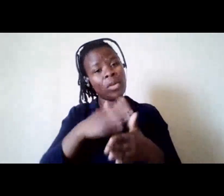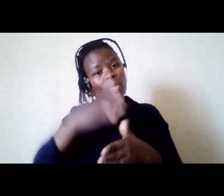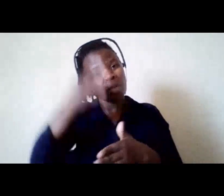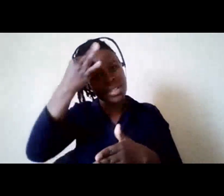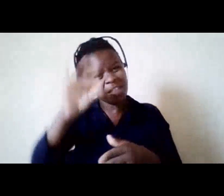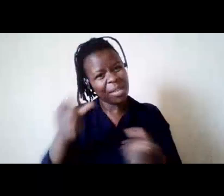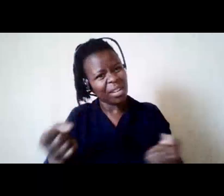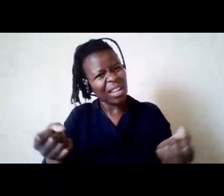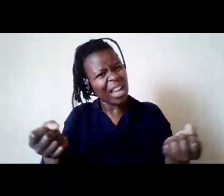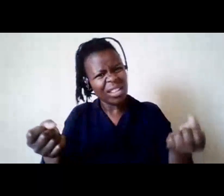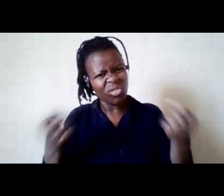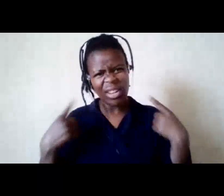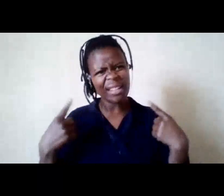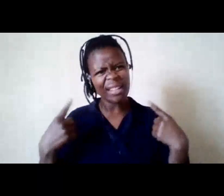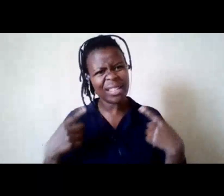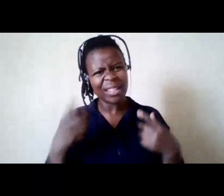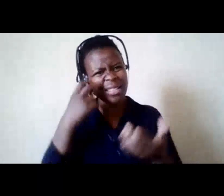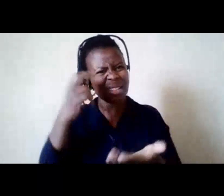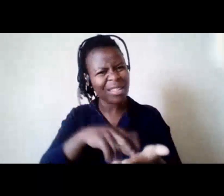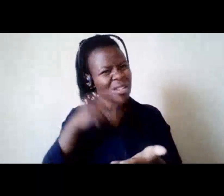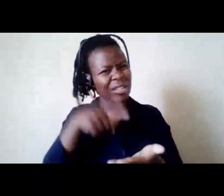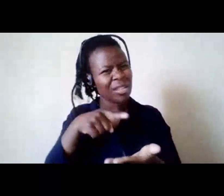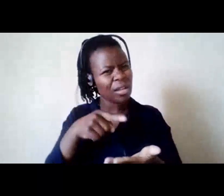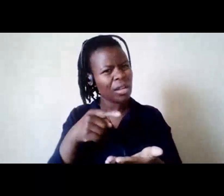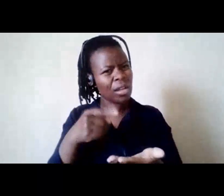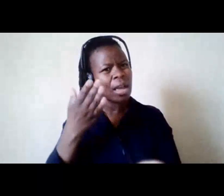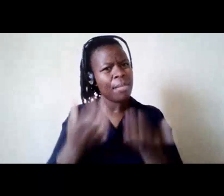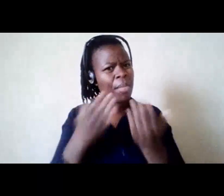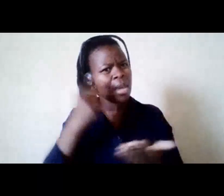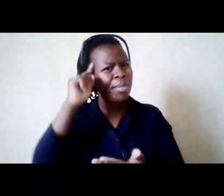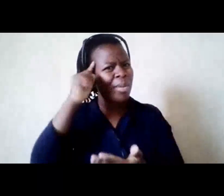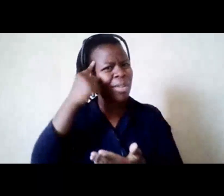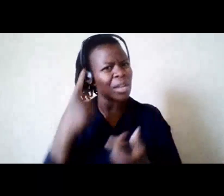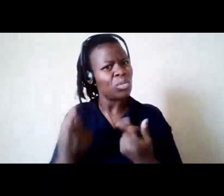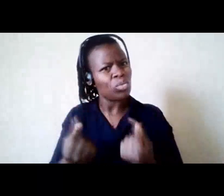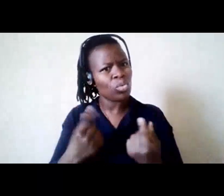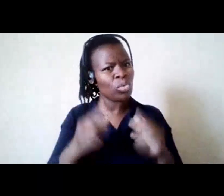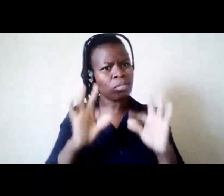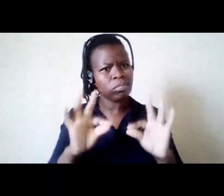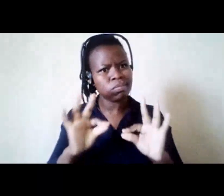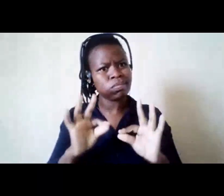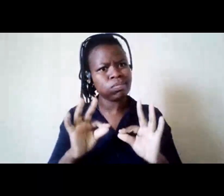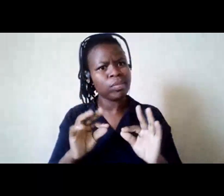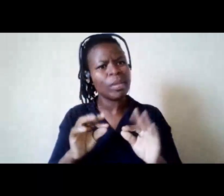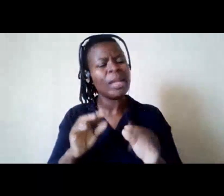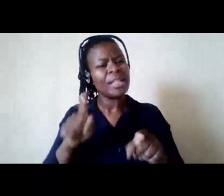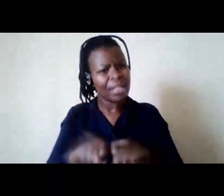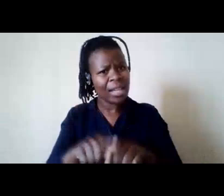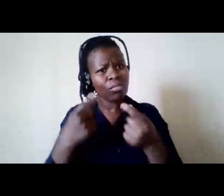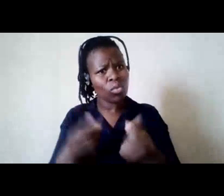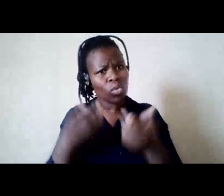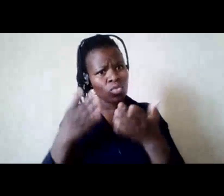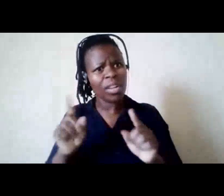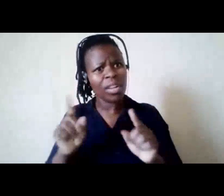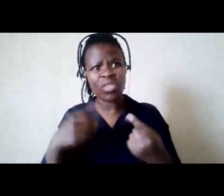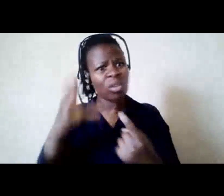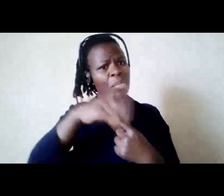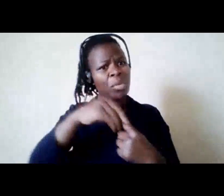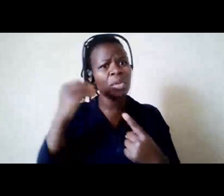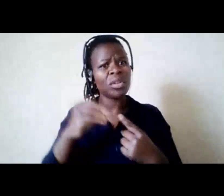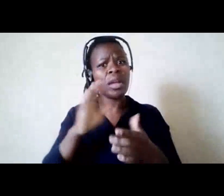understand these needs, but they imagine they do. And even if they did, it wouldn't be a priority because learners with severe to profound intellectual disabilities are